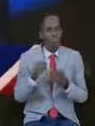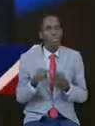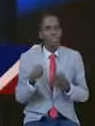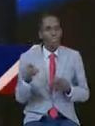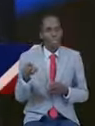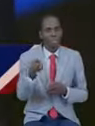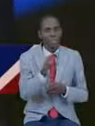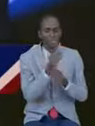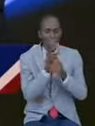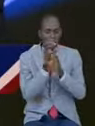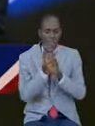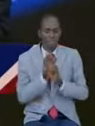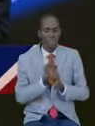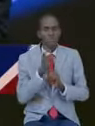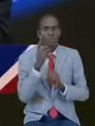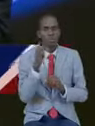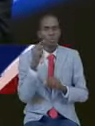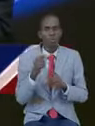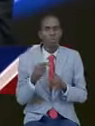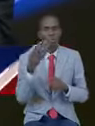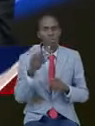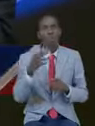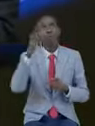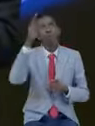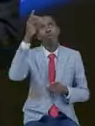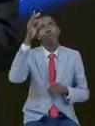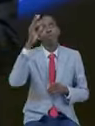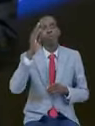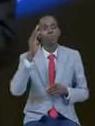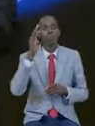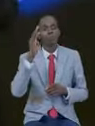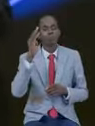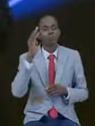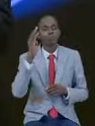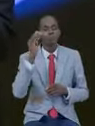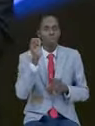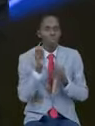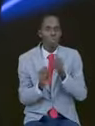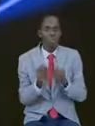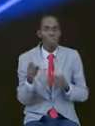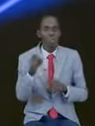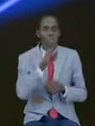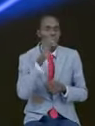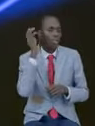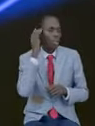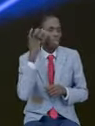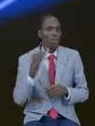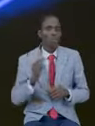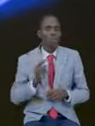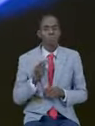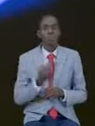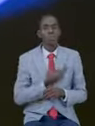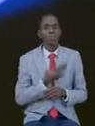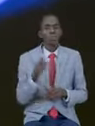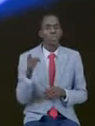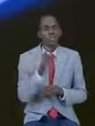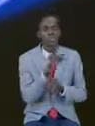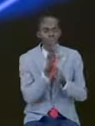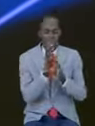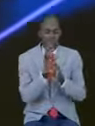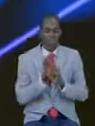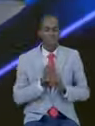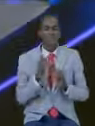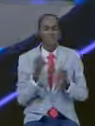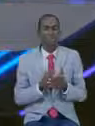ye received the word of God, which ye heard of us, ye